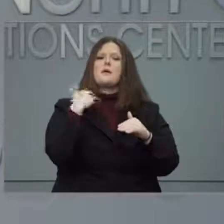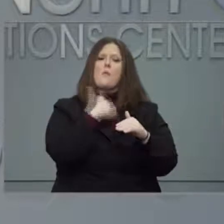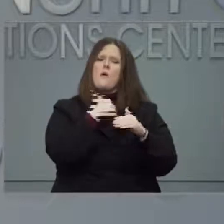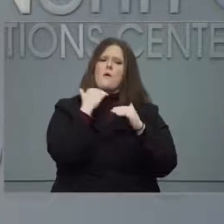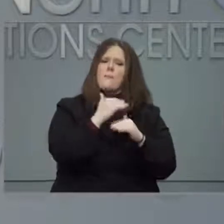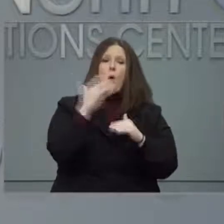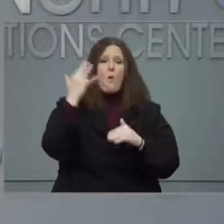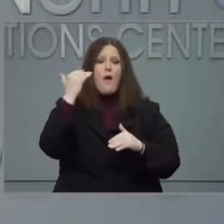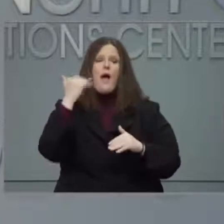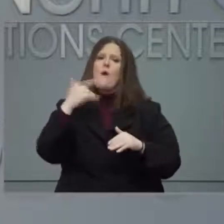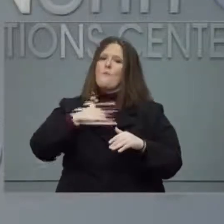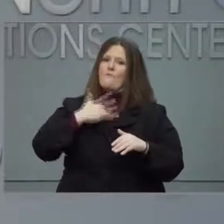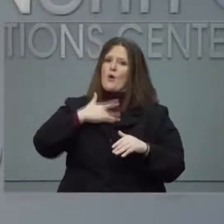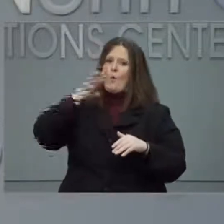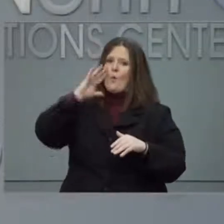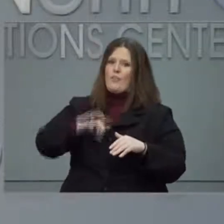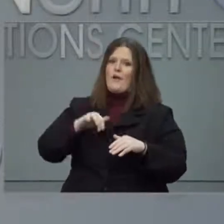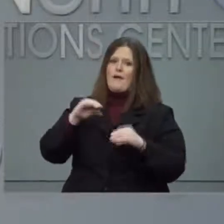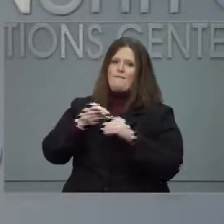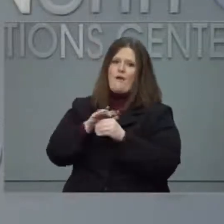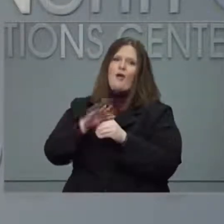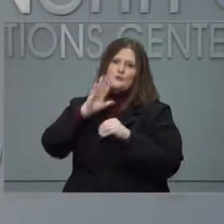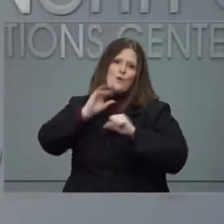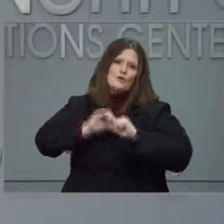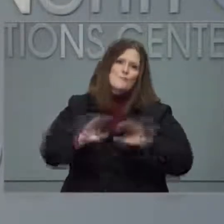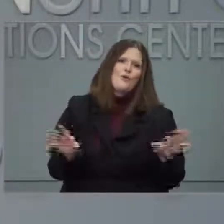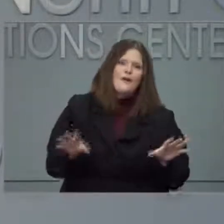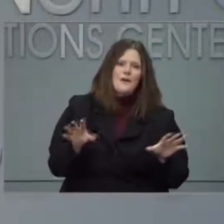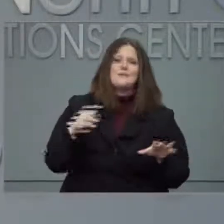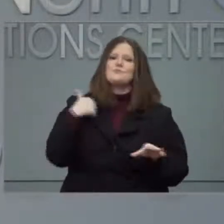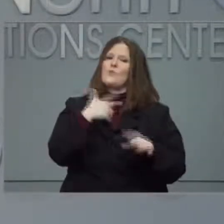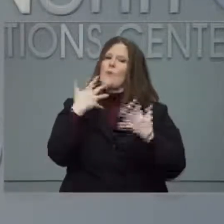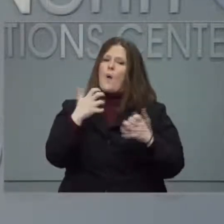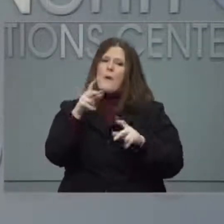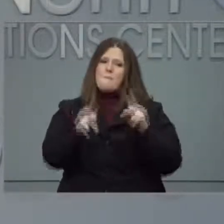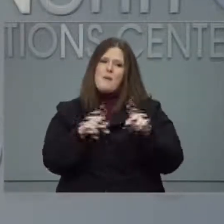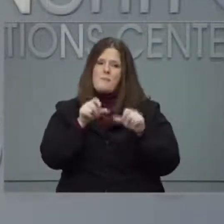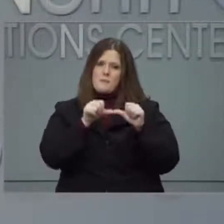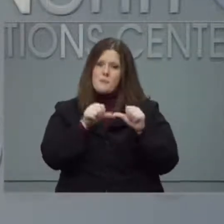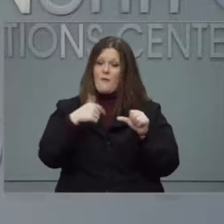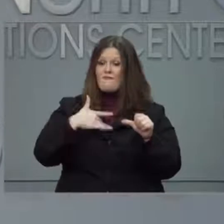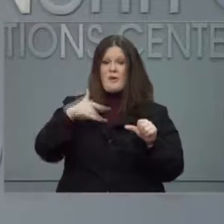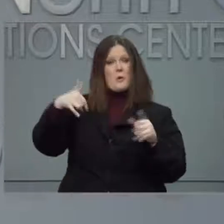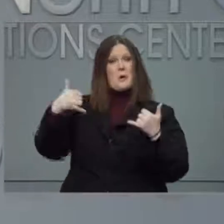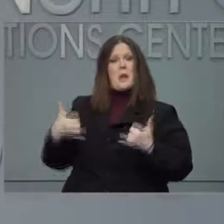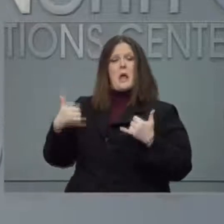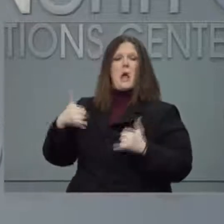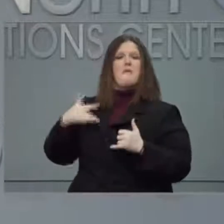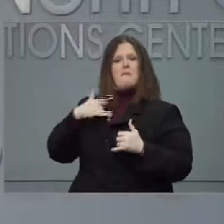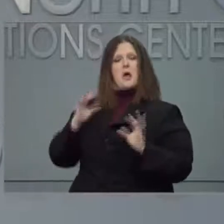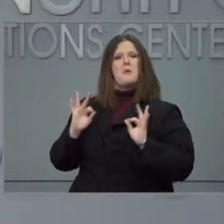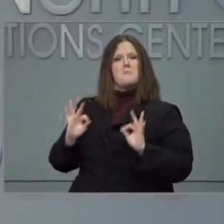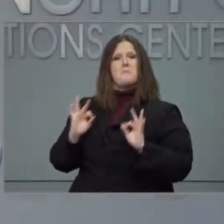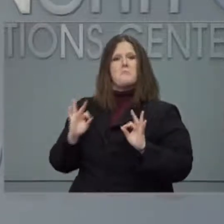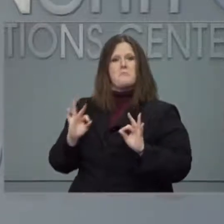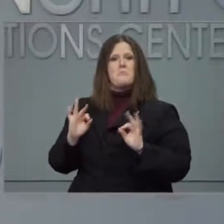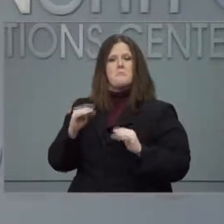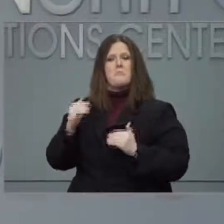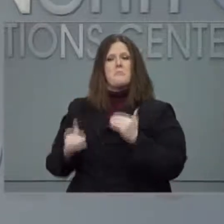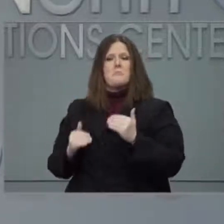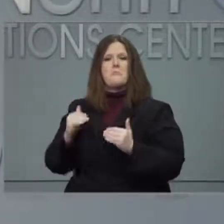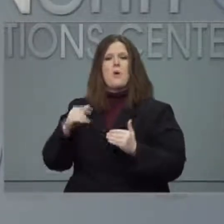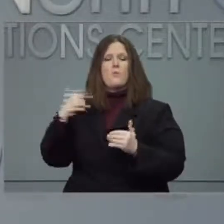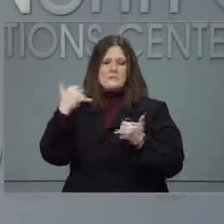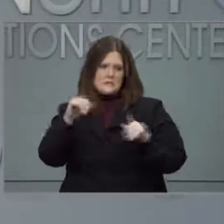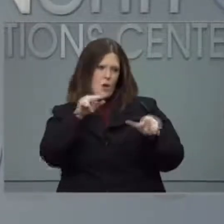think this is a positive step. We are going to continue to watch the data. If we can move some